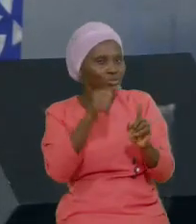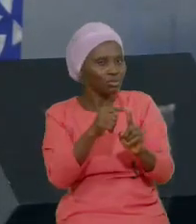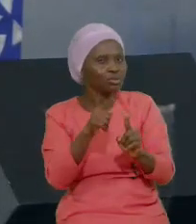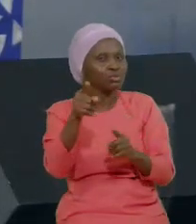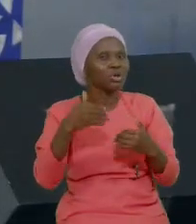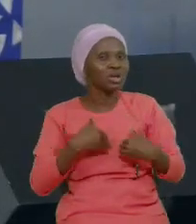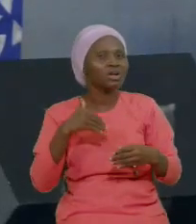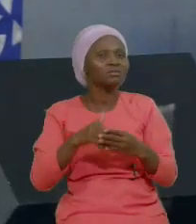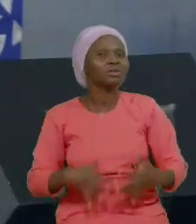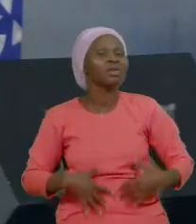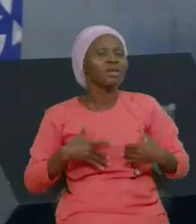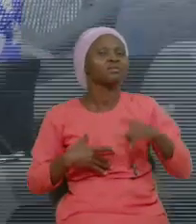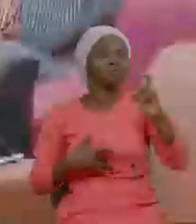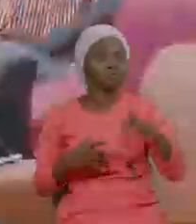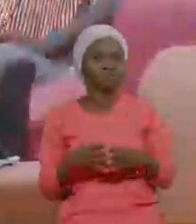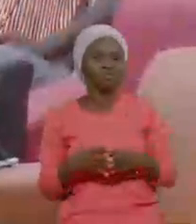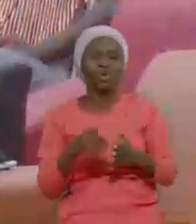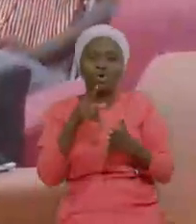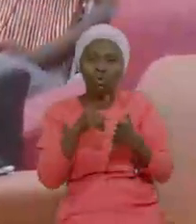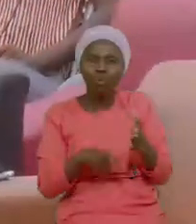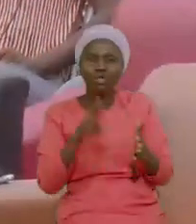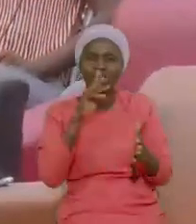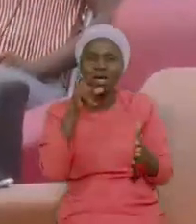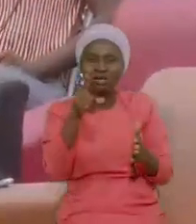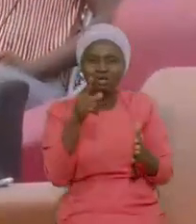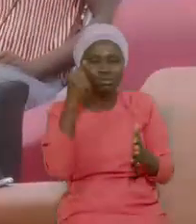What are you driving at in life?